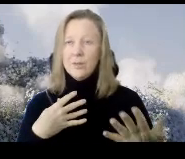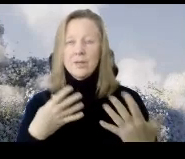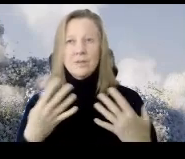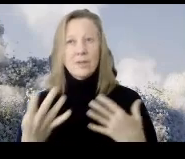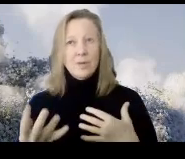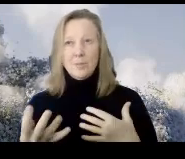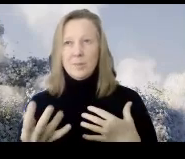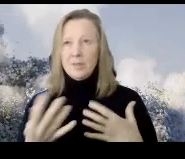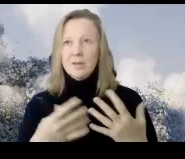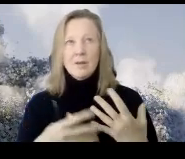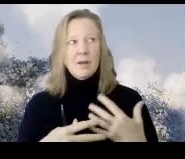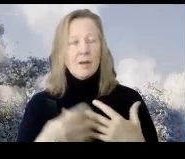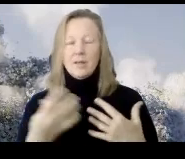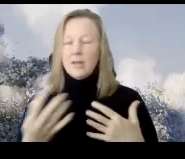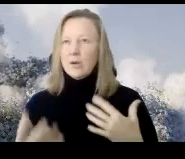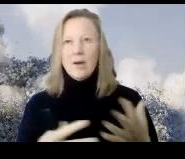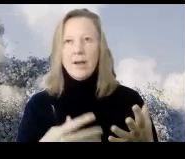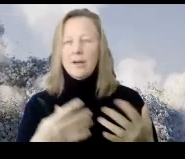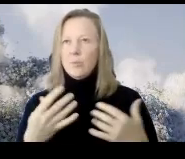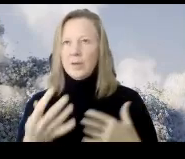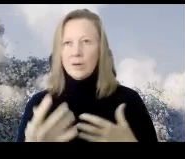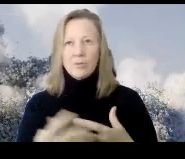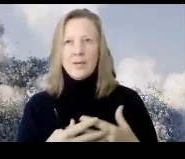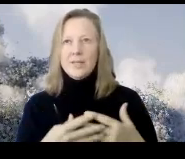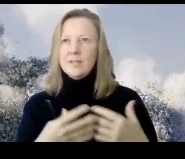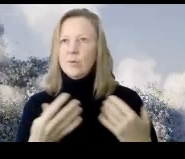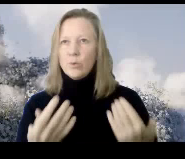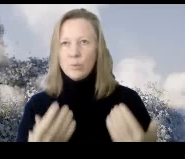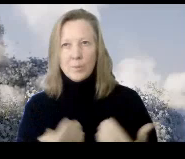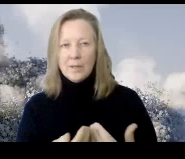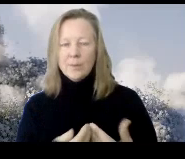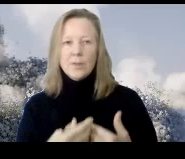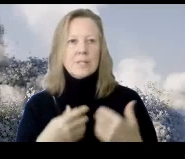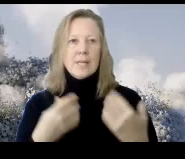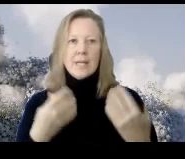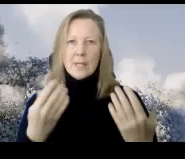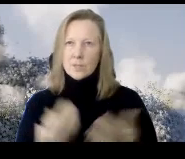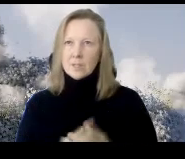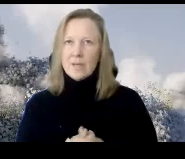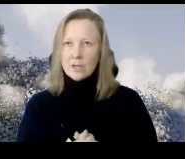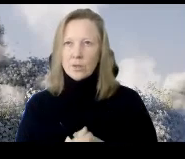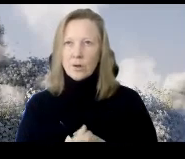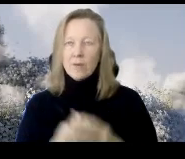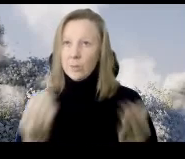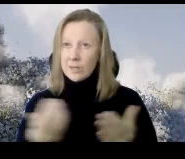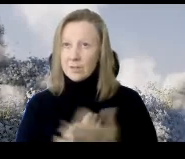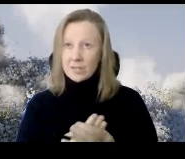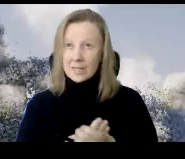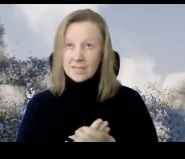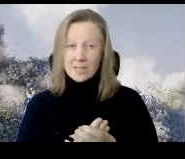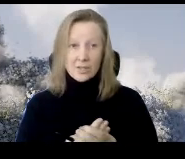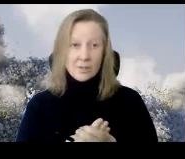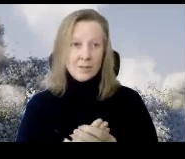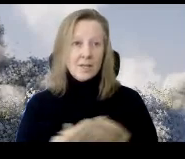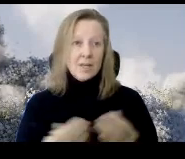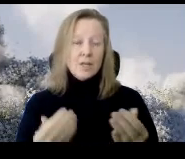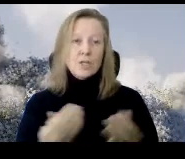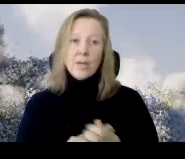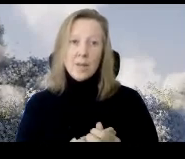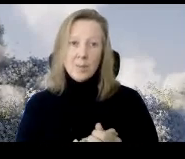you. So that might be clarifying or paraphrasing or repeating what you're saying or just making sure everyone understands each